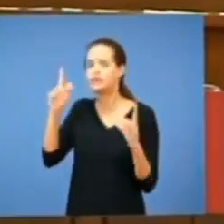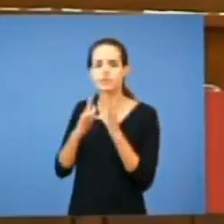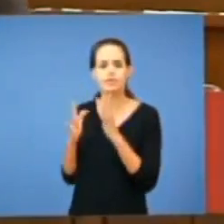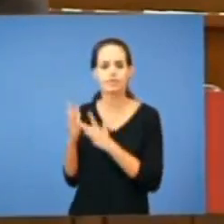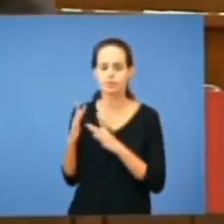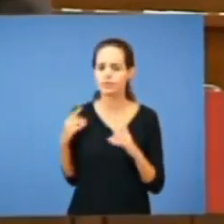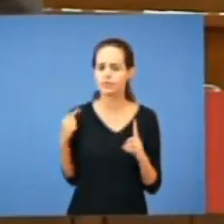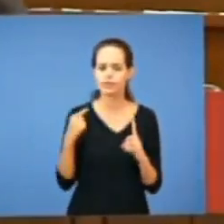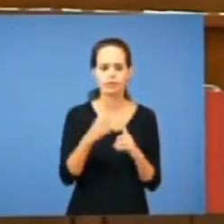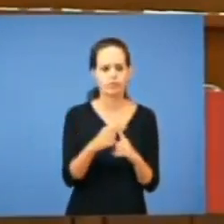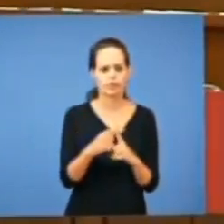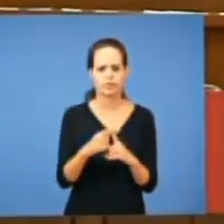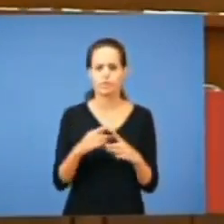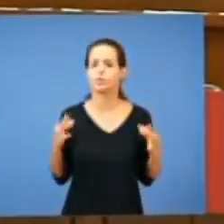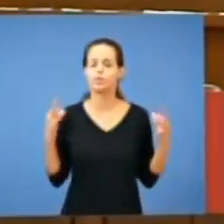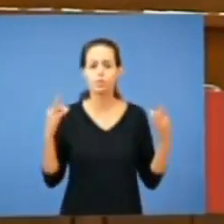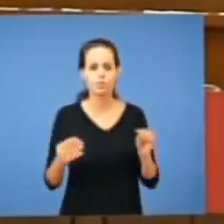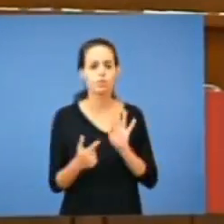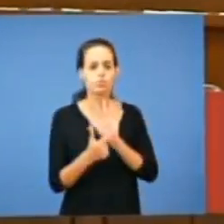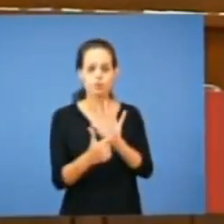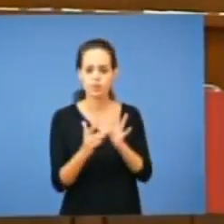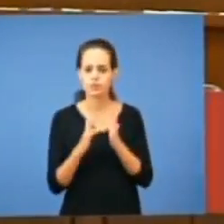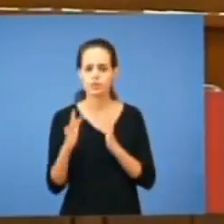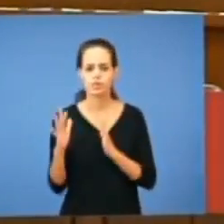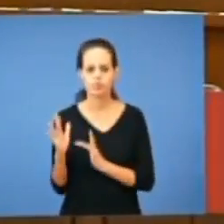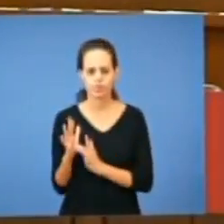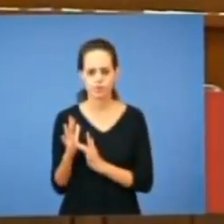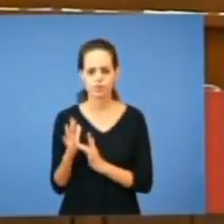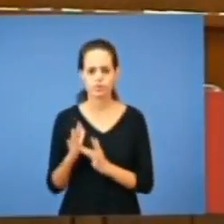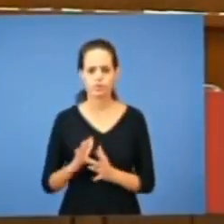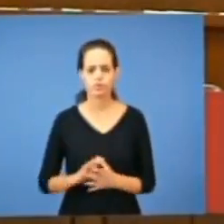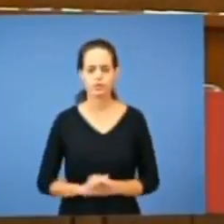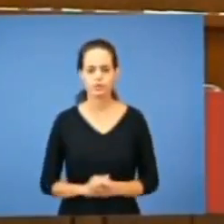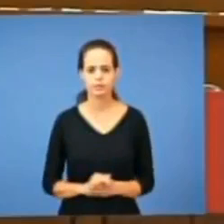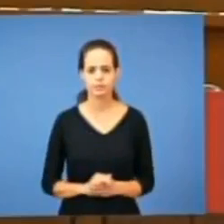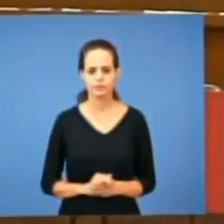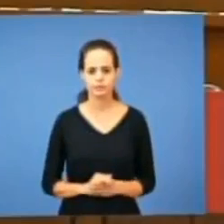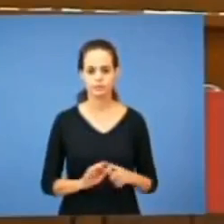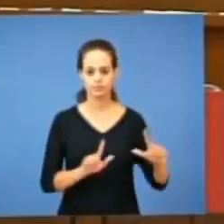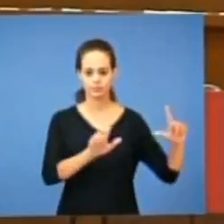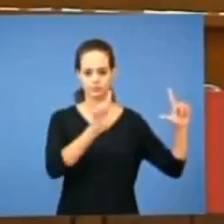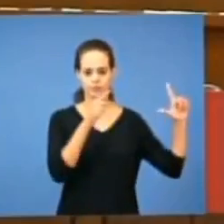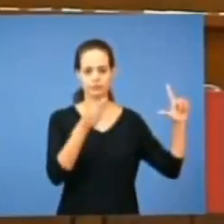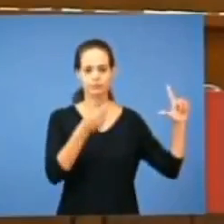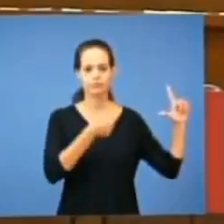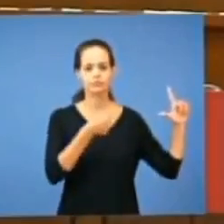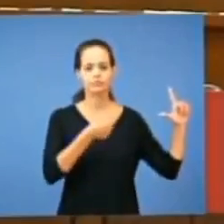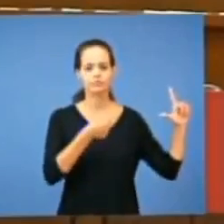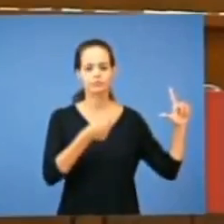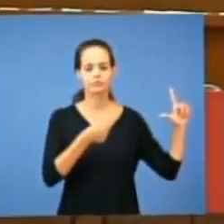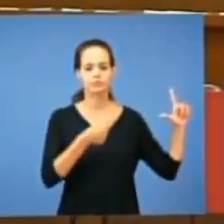the result of the project of God, which is Jesus. Look here, what is this?